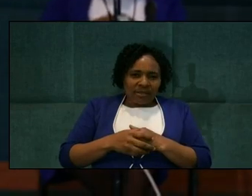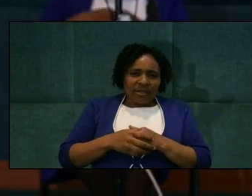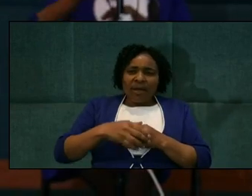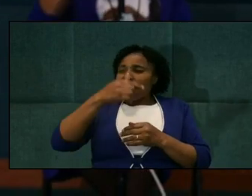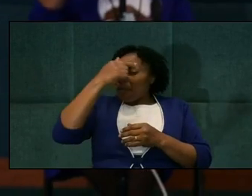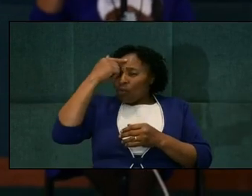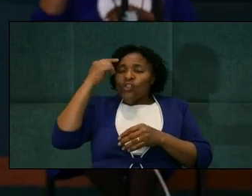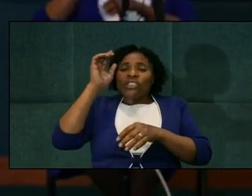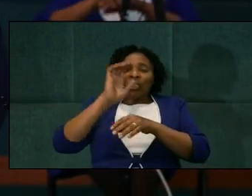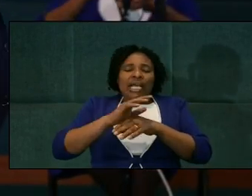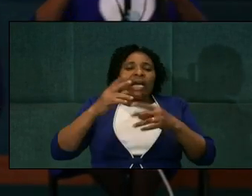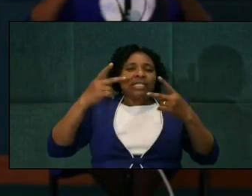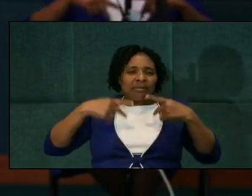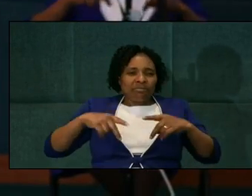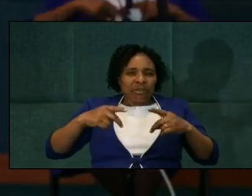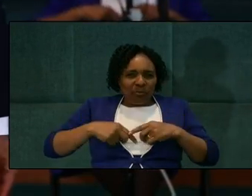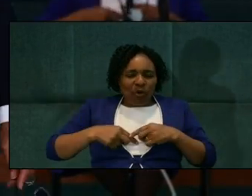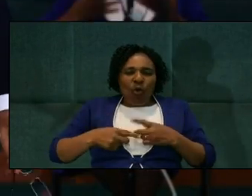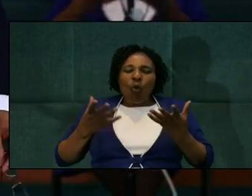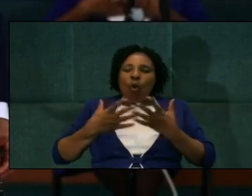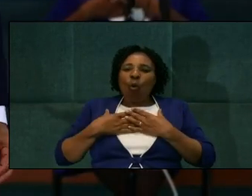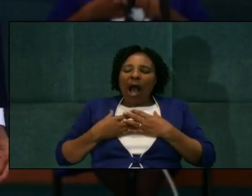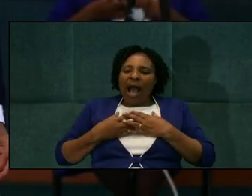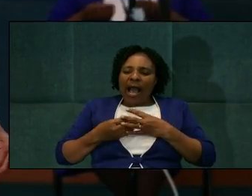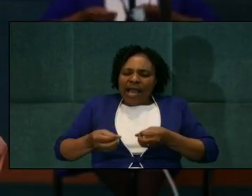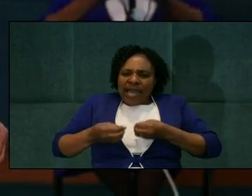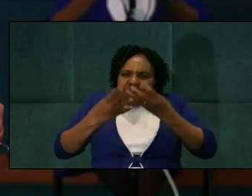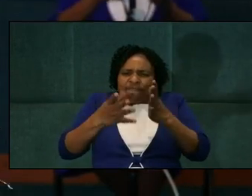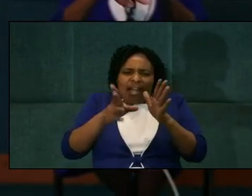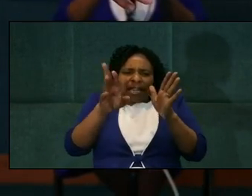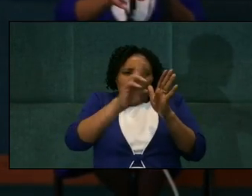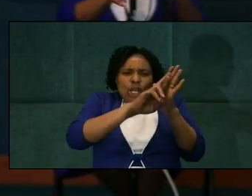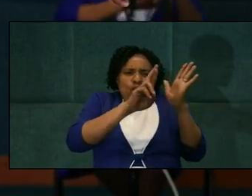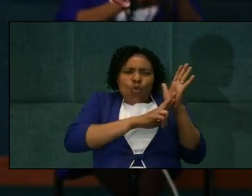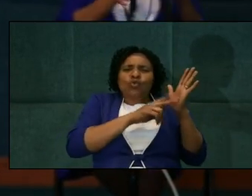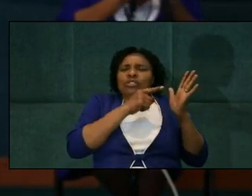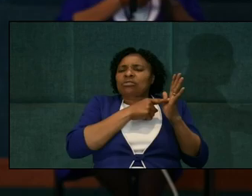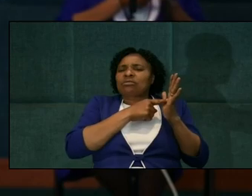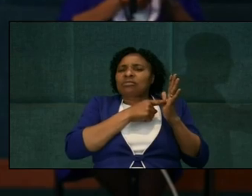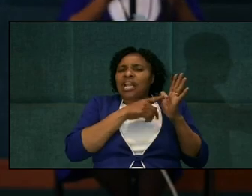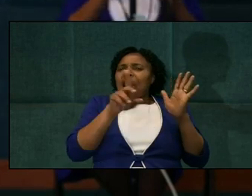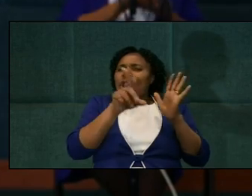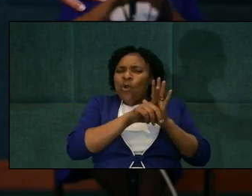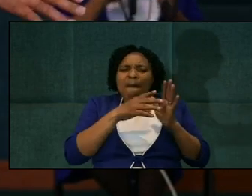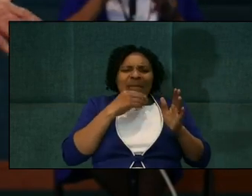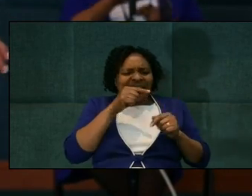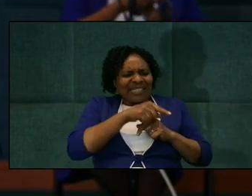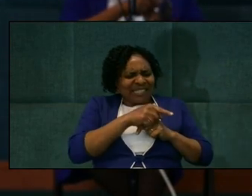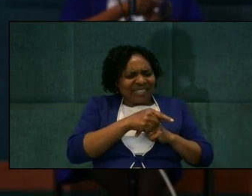Because the church people were fed a doctrine by the chief priests and elders that this man isn't God.